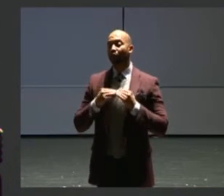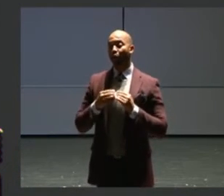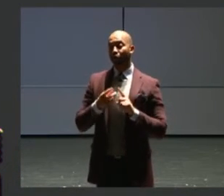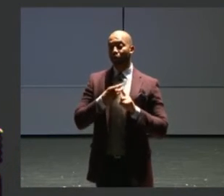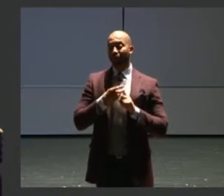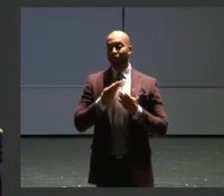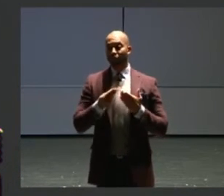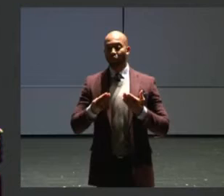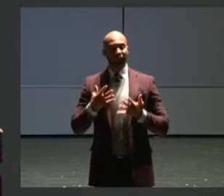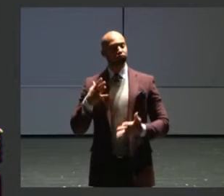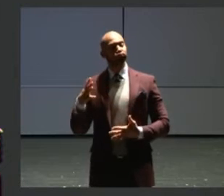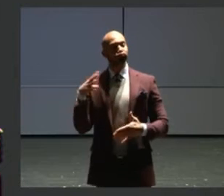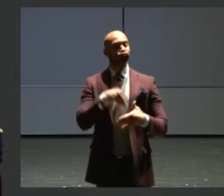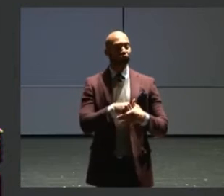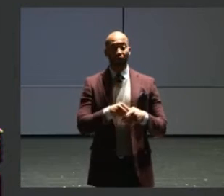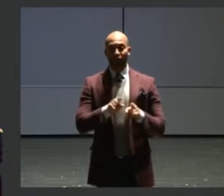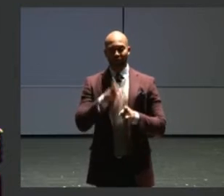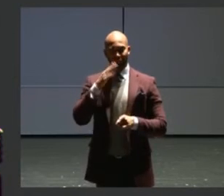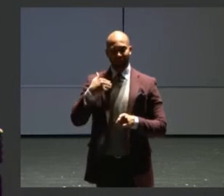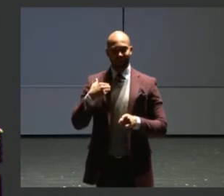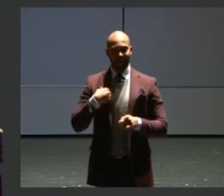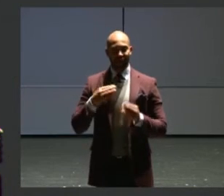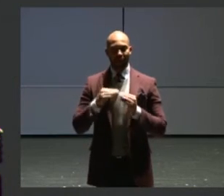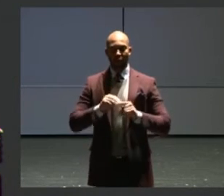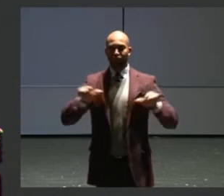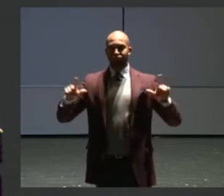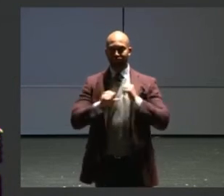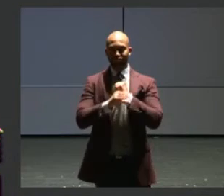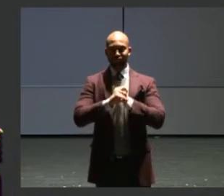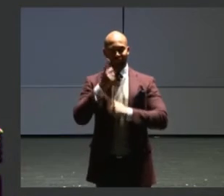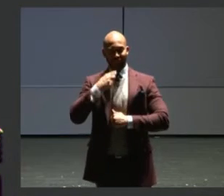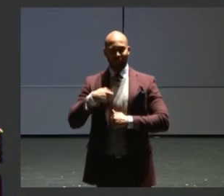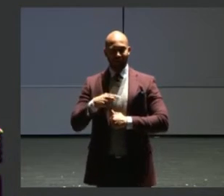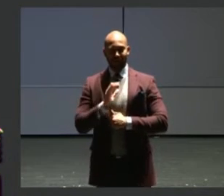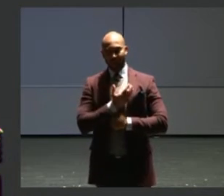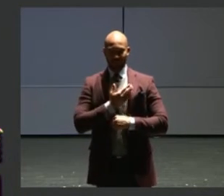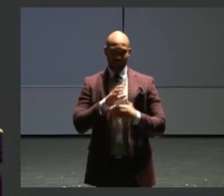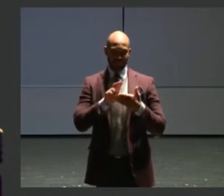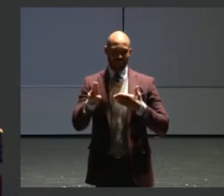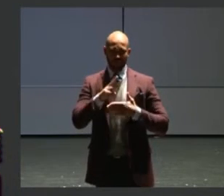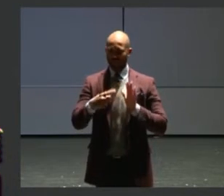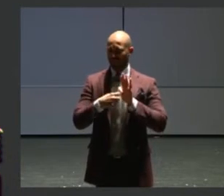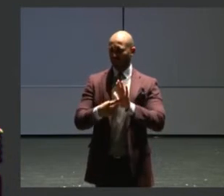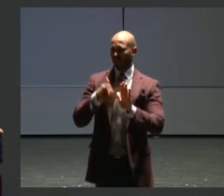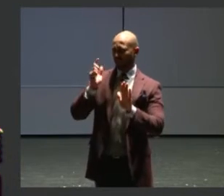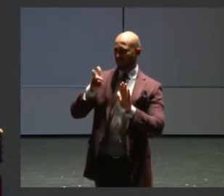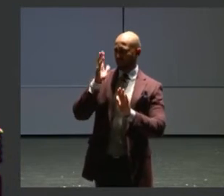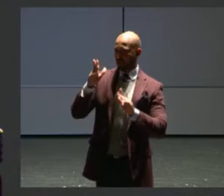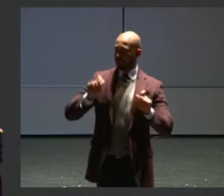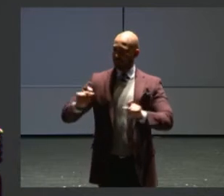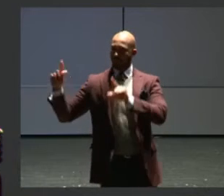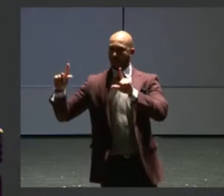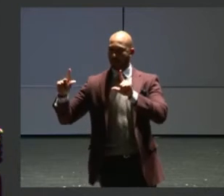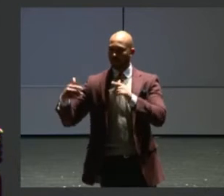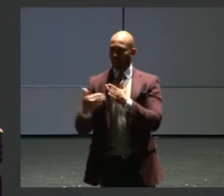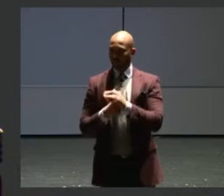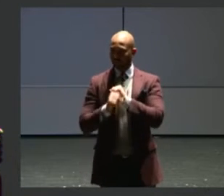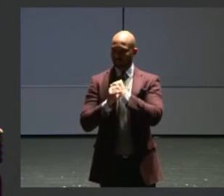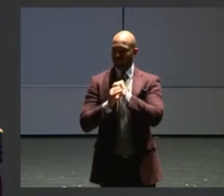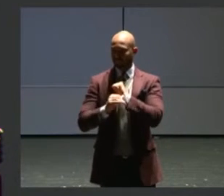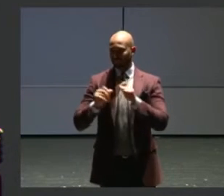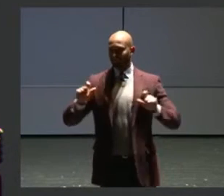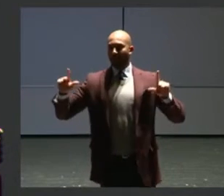and you'll see even more billboards. I'll show you a picture of one later in this presentation. We have, as I've discussed